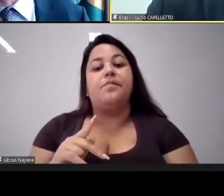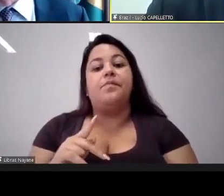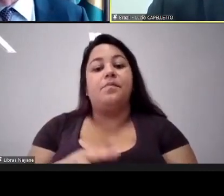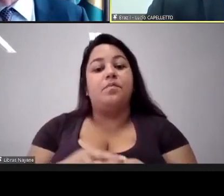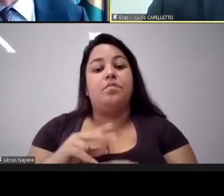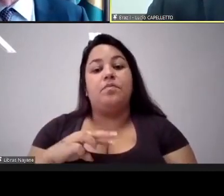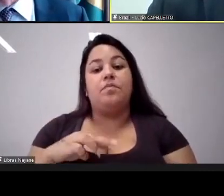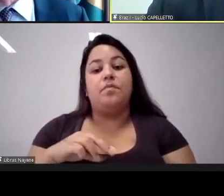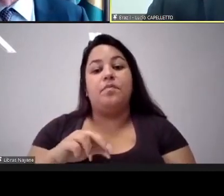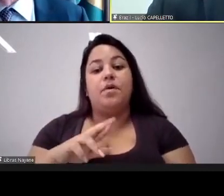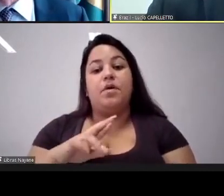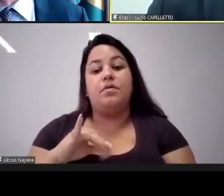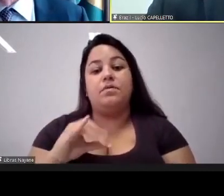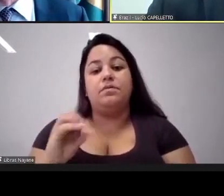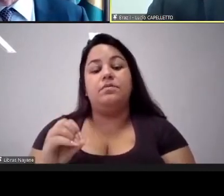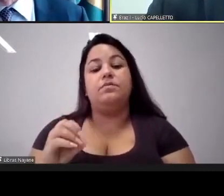in,